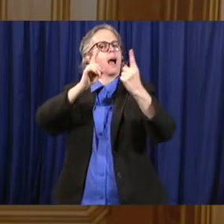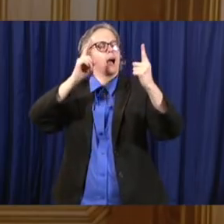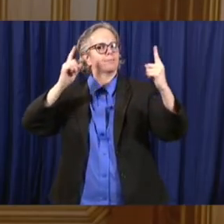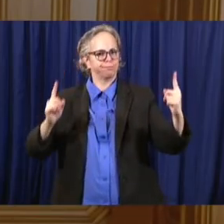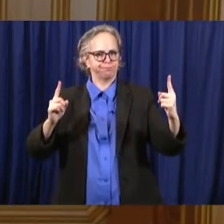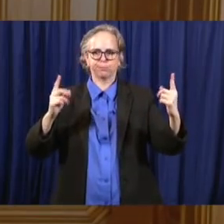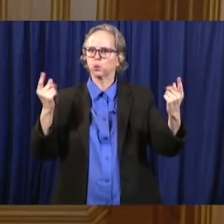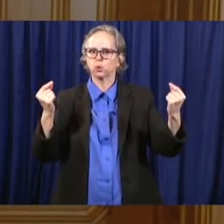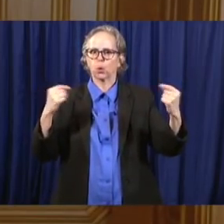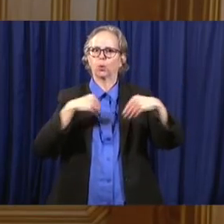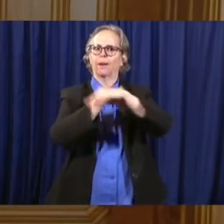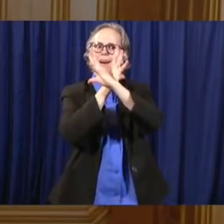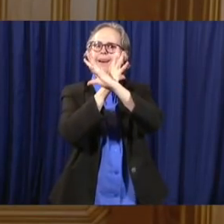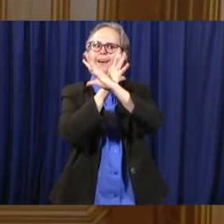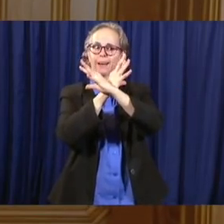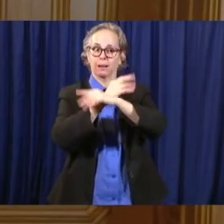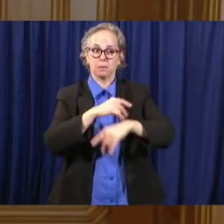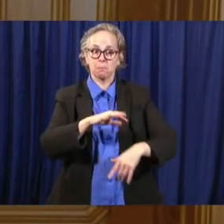hours ago,